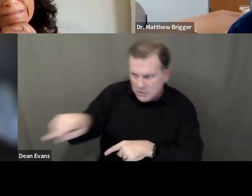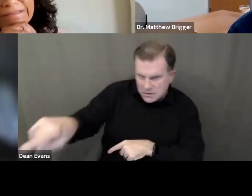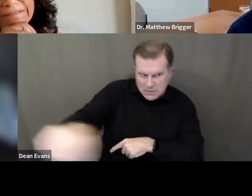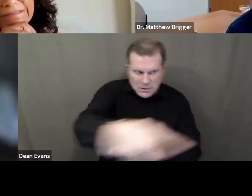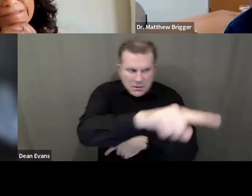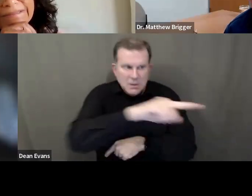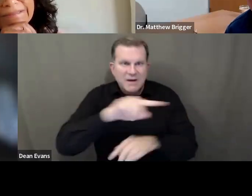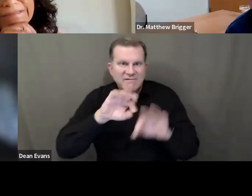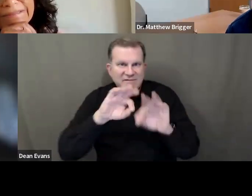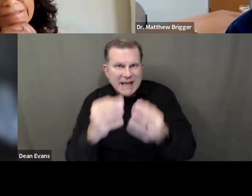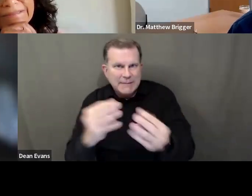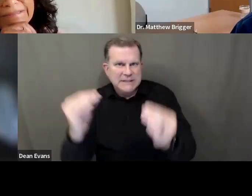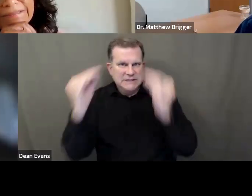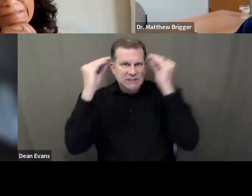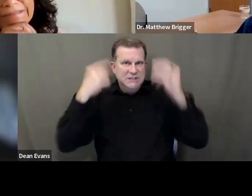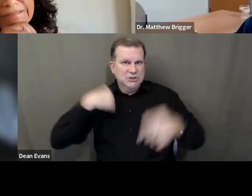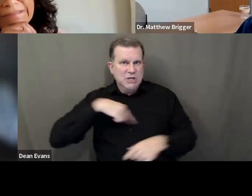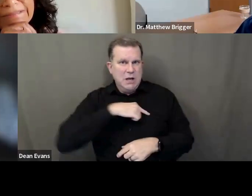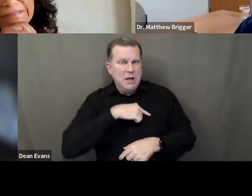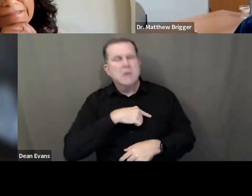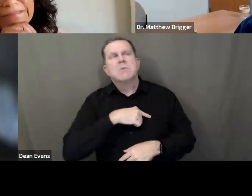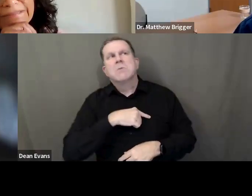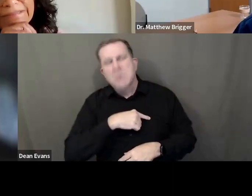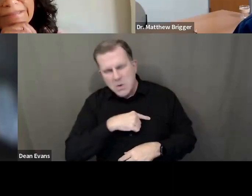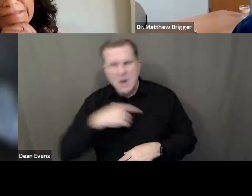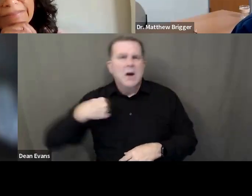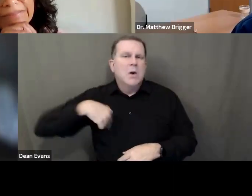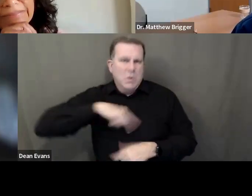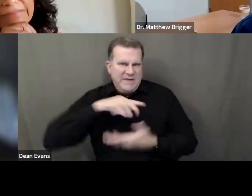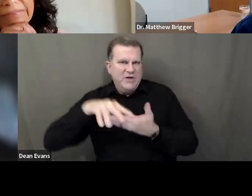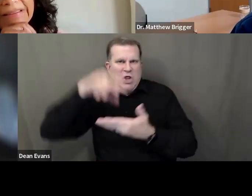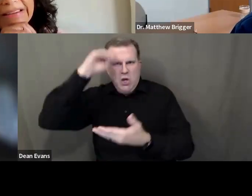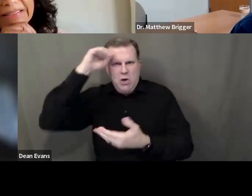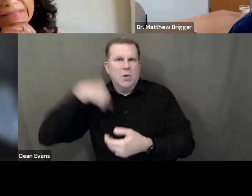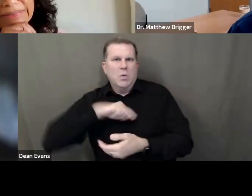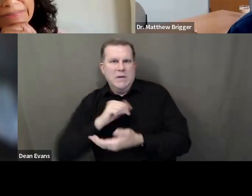I think that we've learned to actually intervene at a fairly young age.